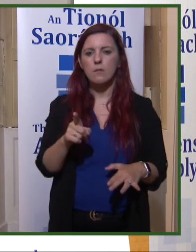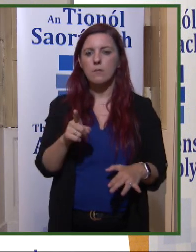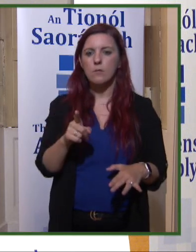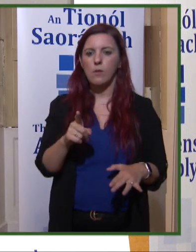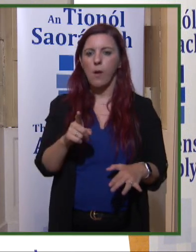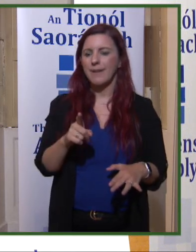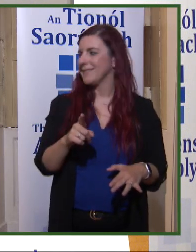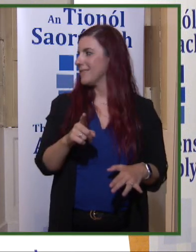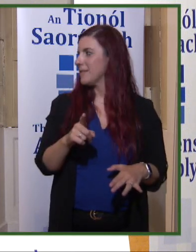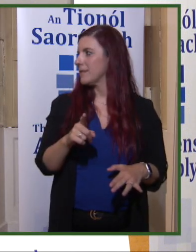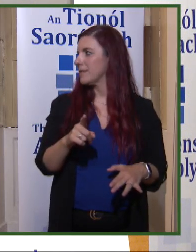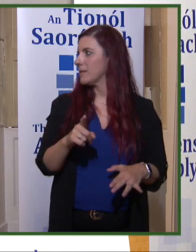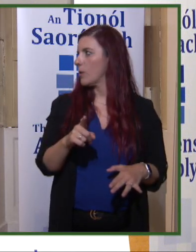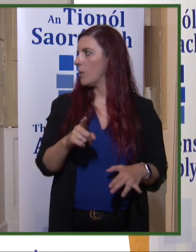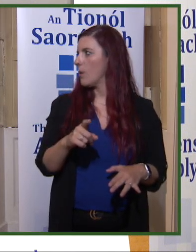on the ballot.